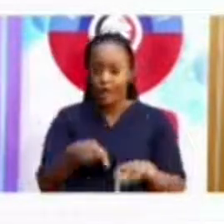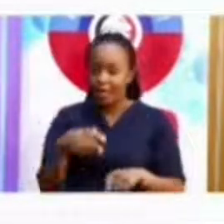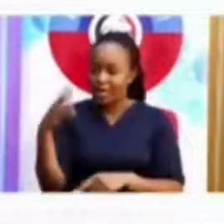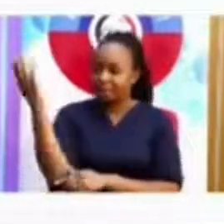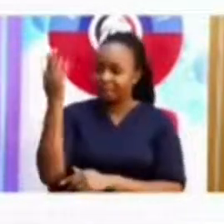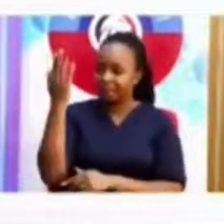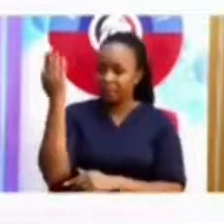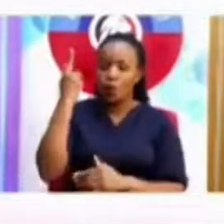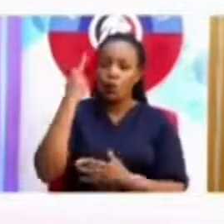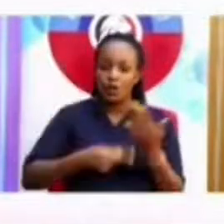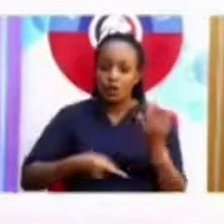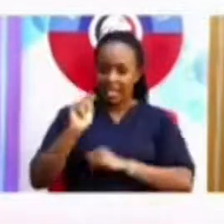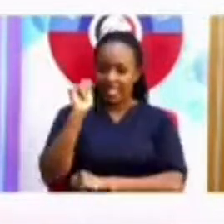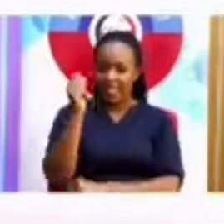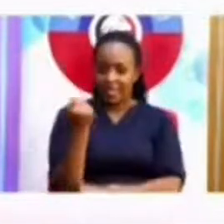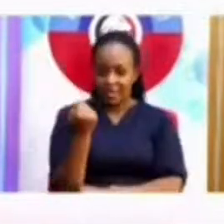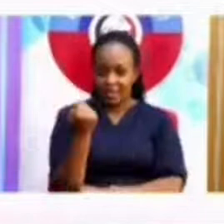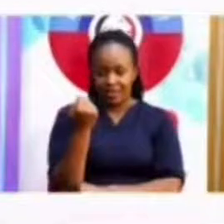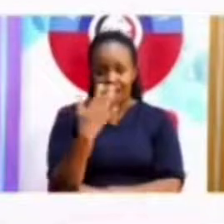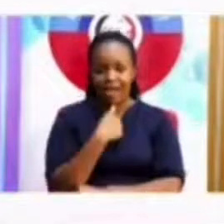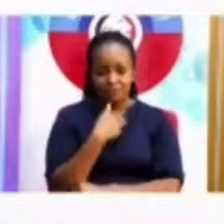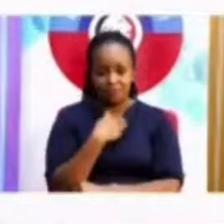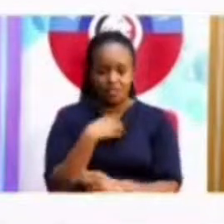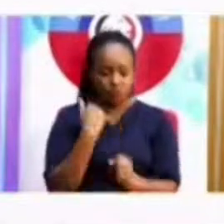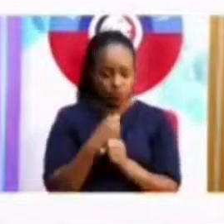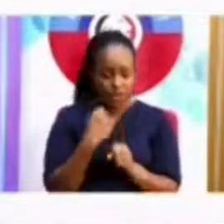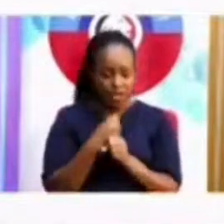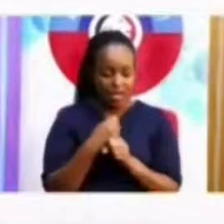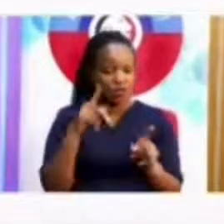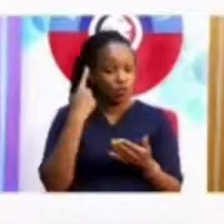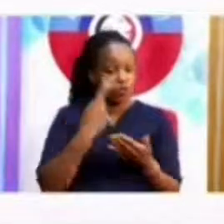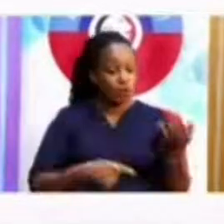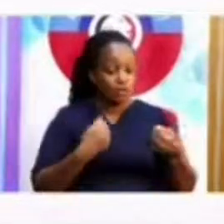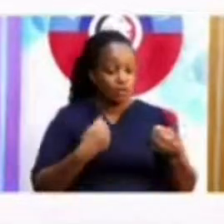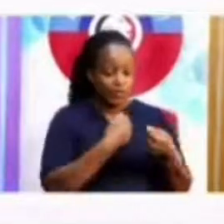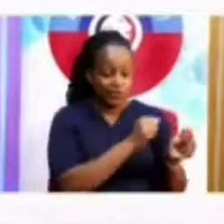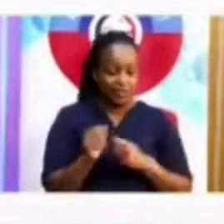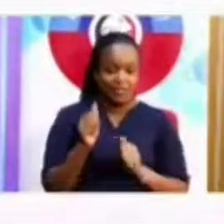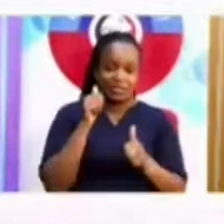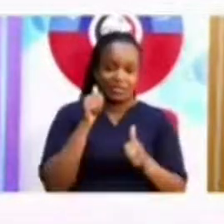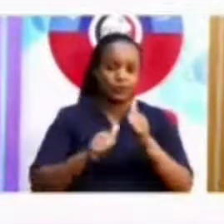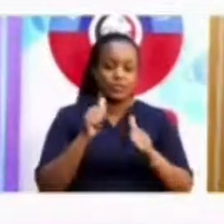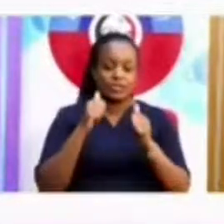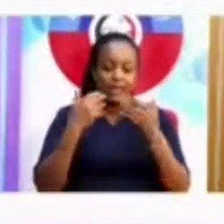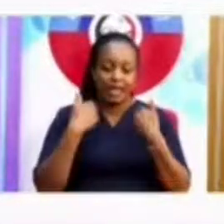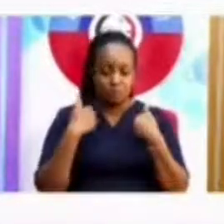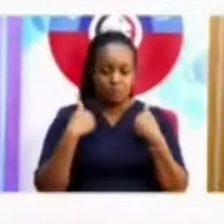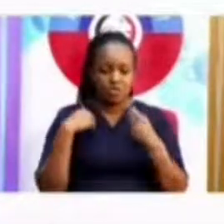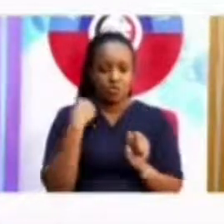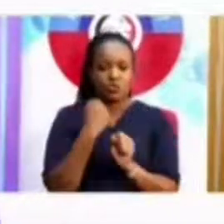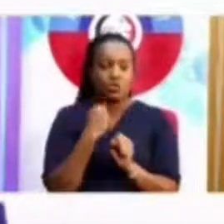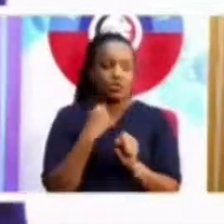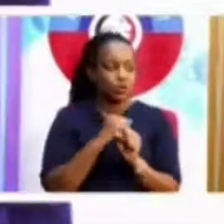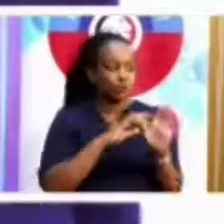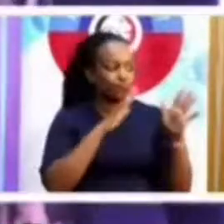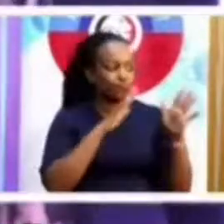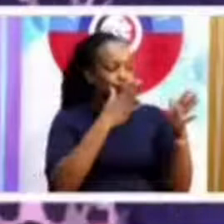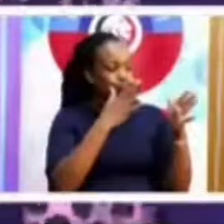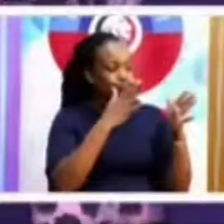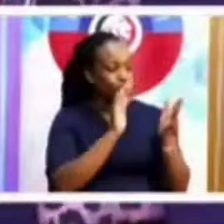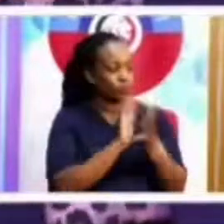journey has been and what some of the strategies are that we have employed during this time. Give him a round of applause, tafadhali. Karibu